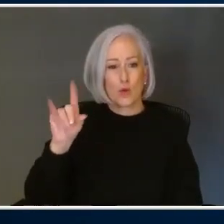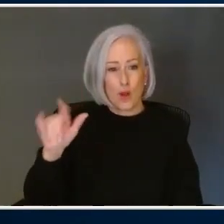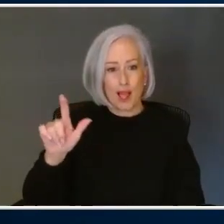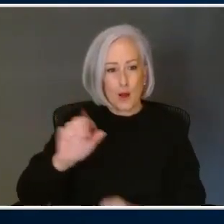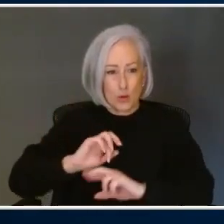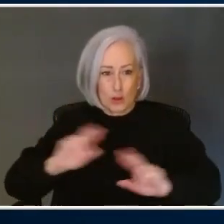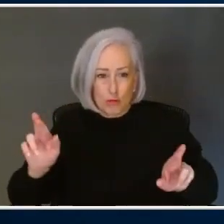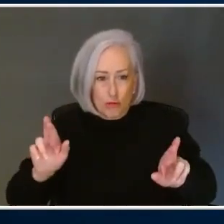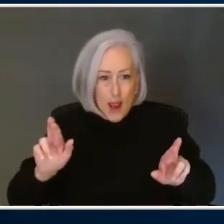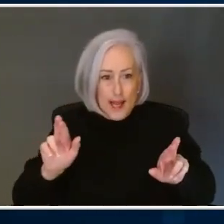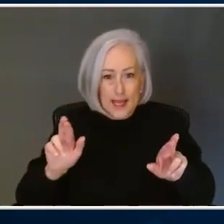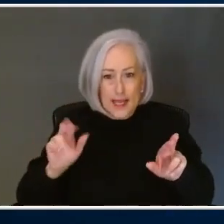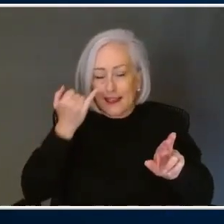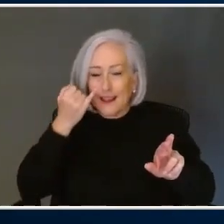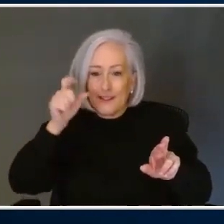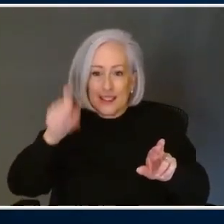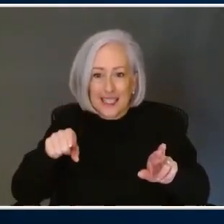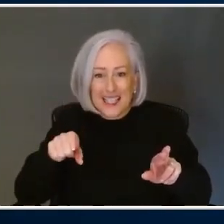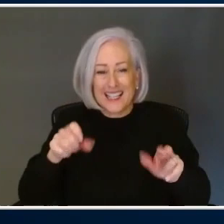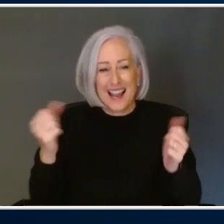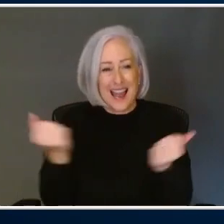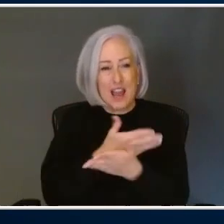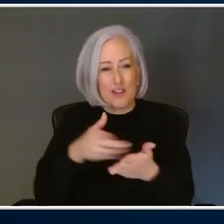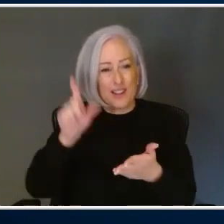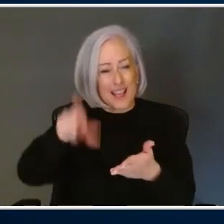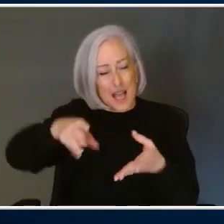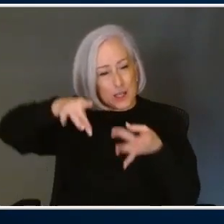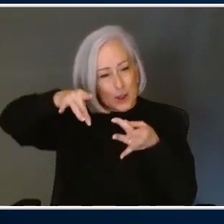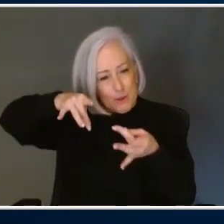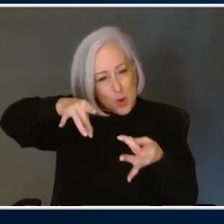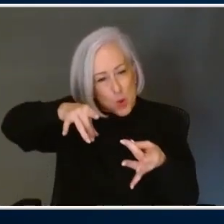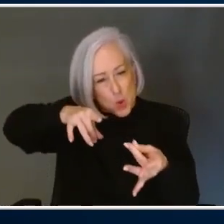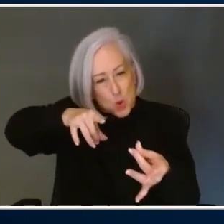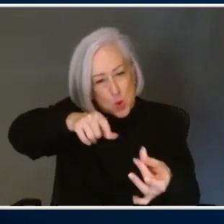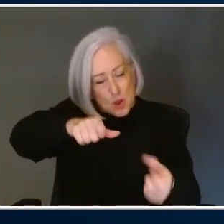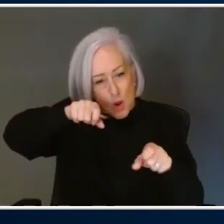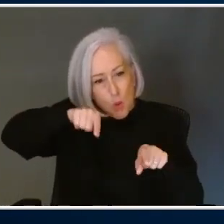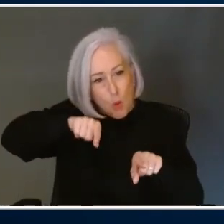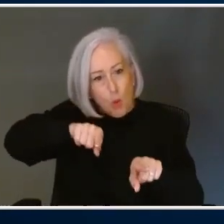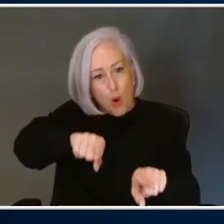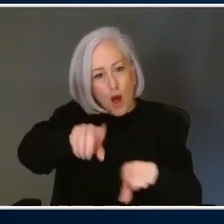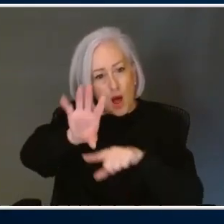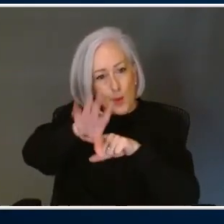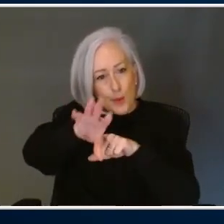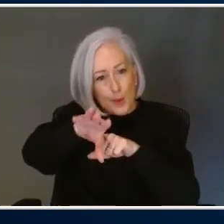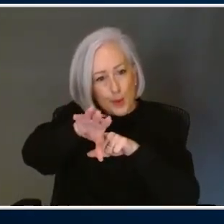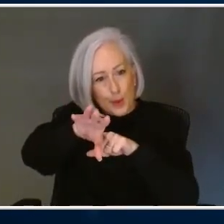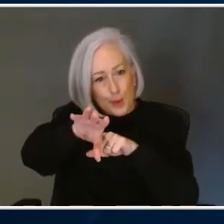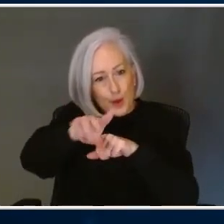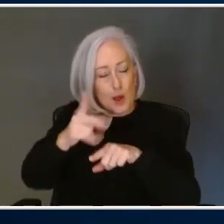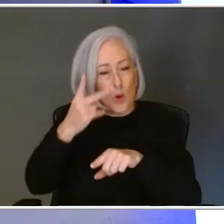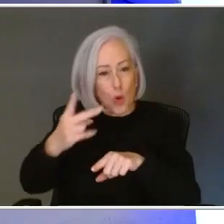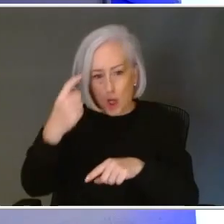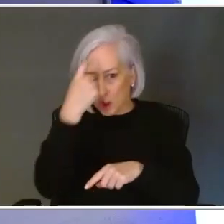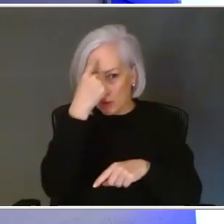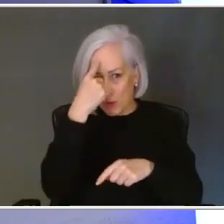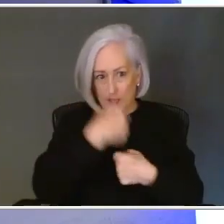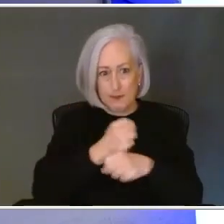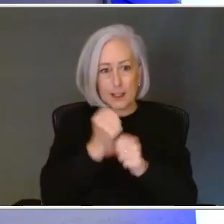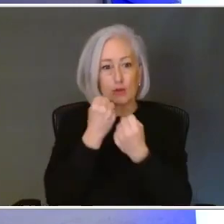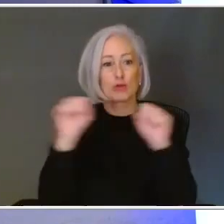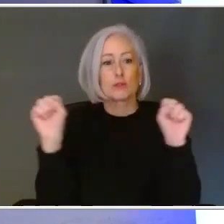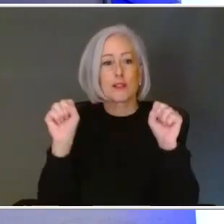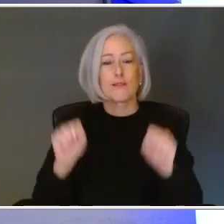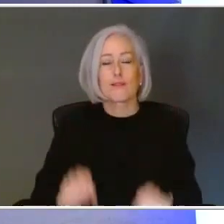All of it needed to be done perfectly under direct visualization, monitoring your brain to make sure it was safe. All right, Xavier, you were in and out of